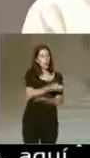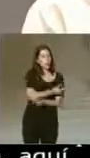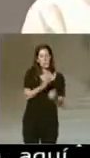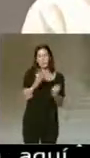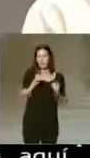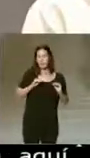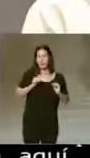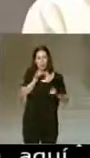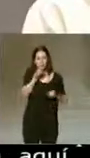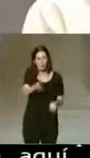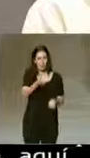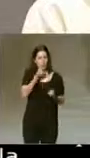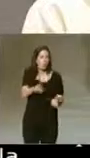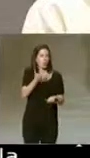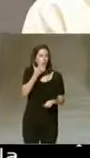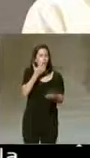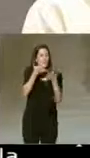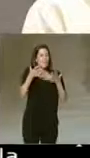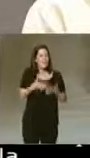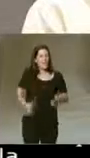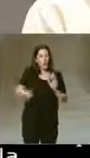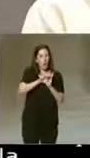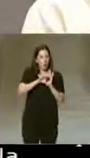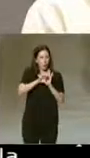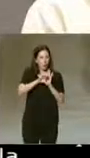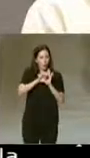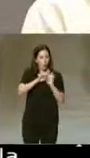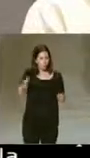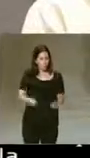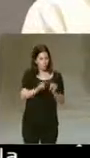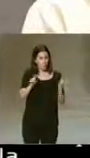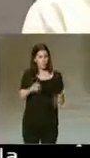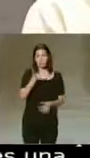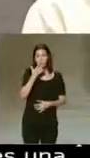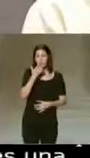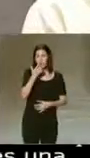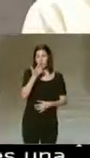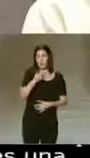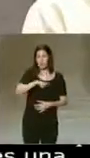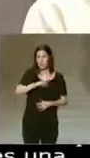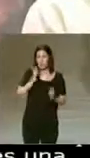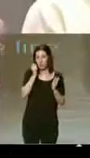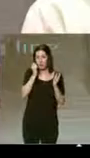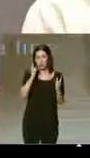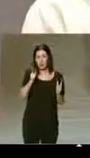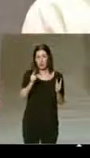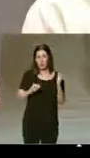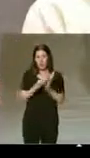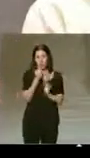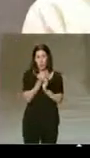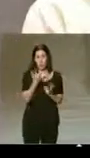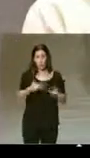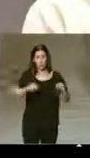will require that information, which is a code line only. But what really happens is that if